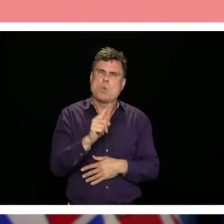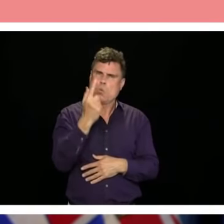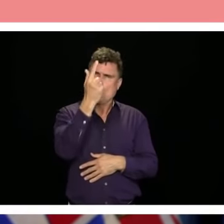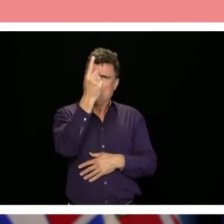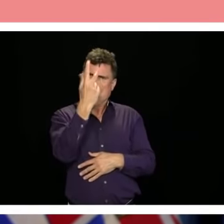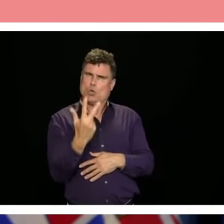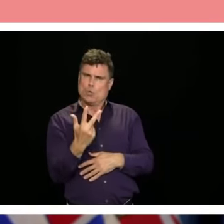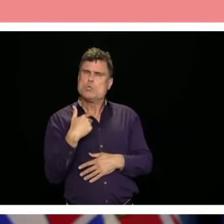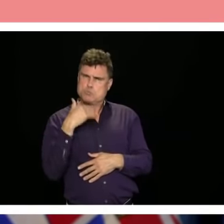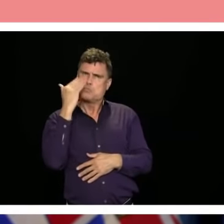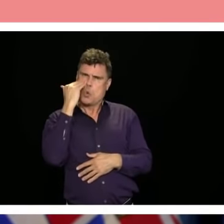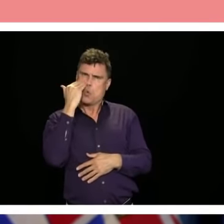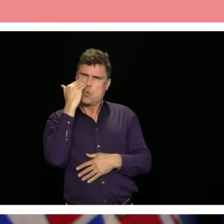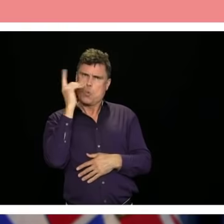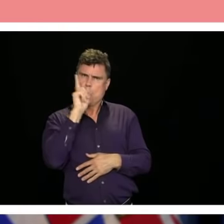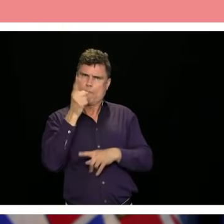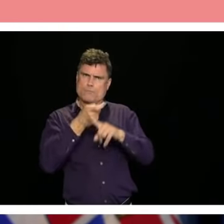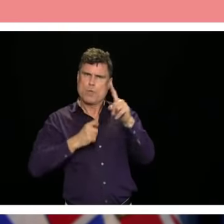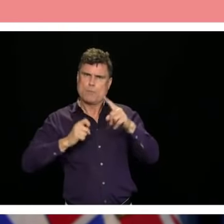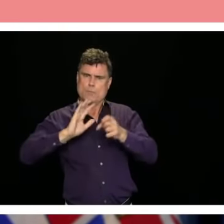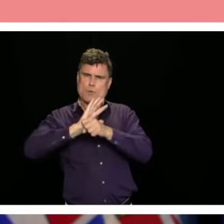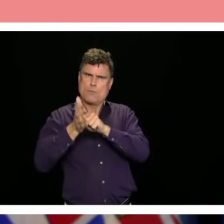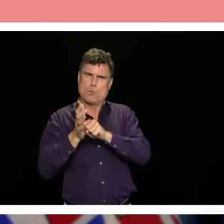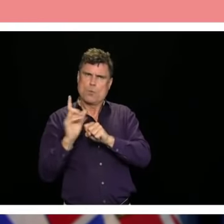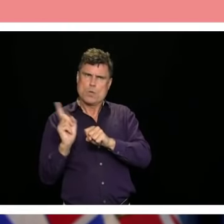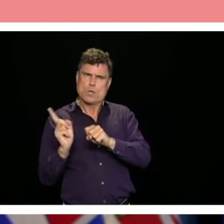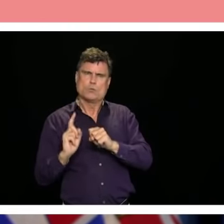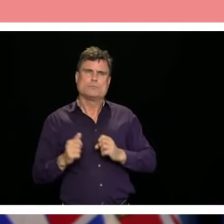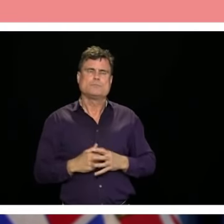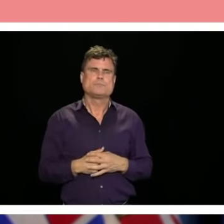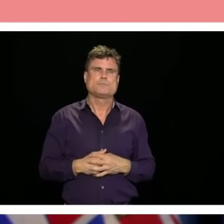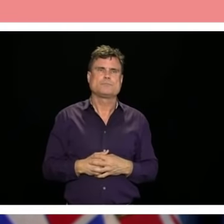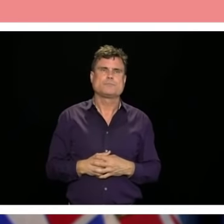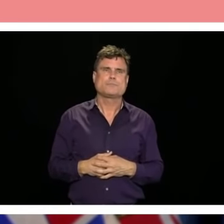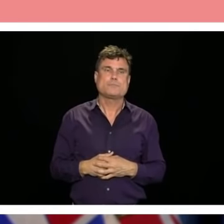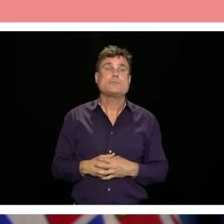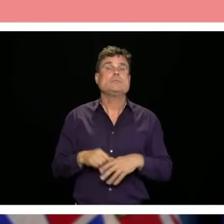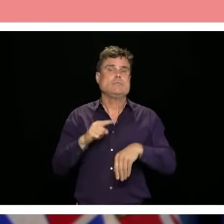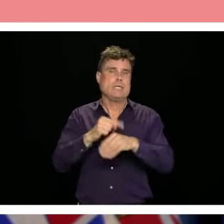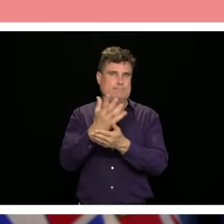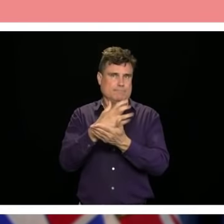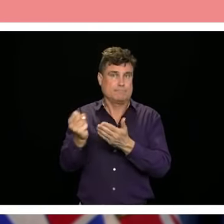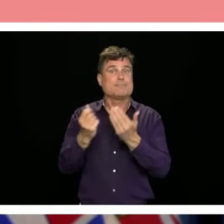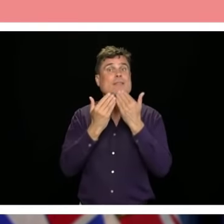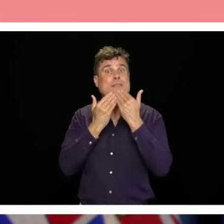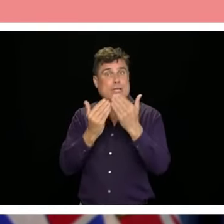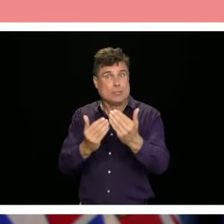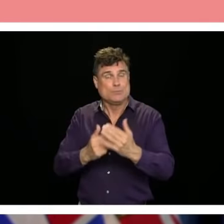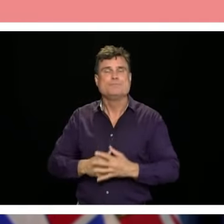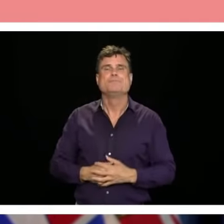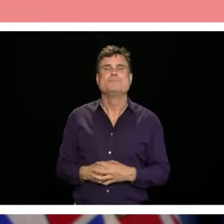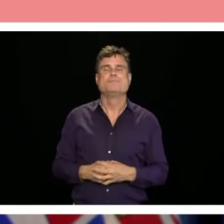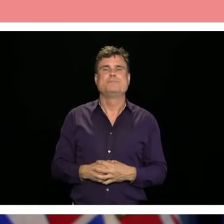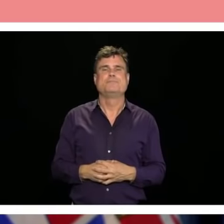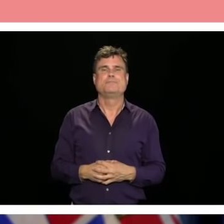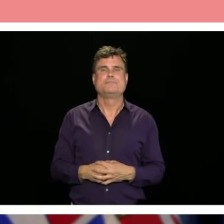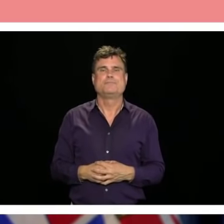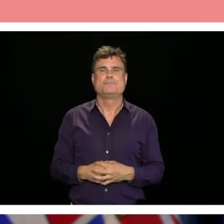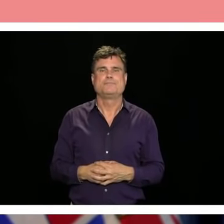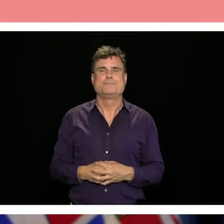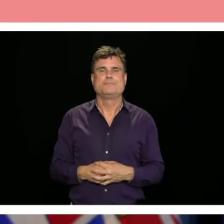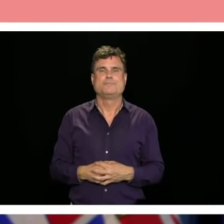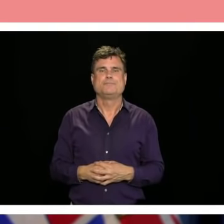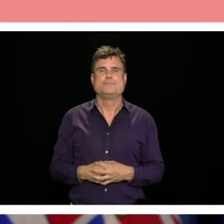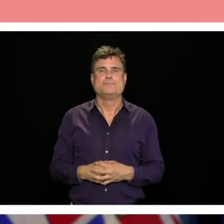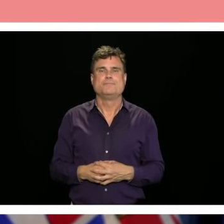been connected to, and I will say as well that this is genomic sequences are only about a third of the